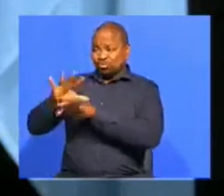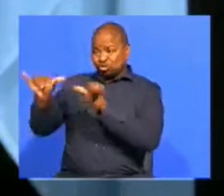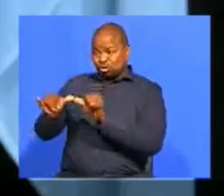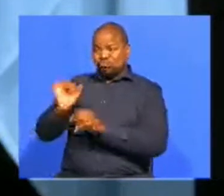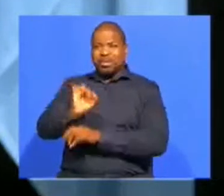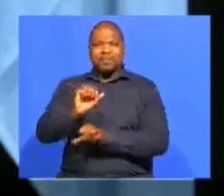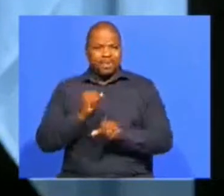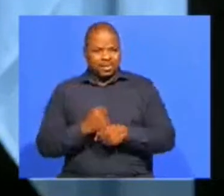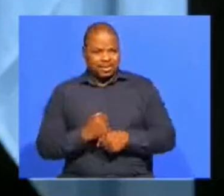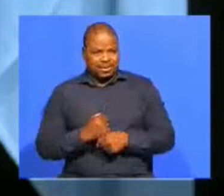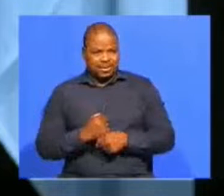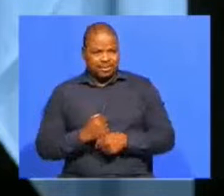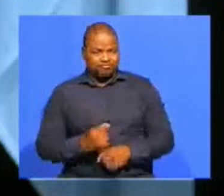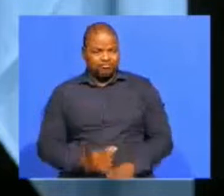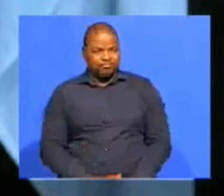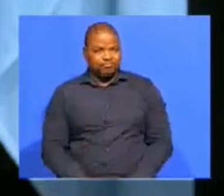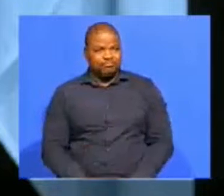systems.